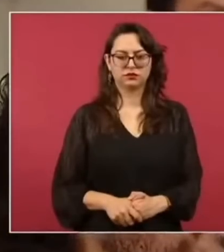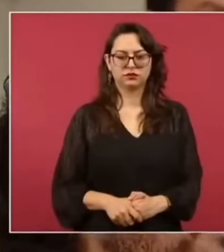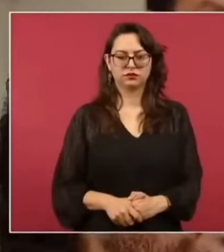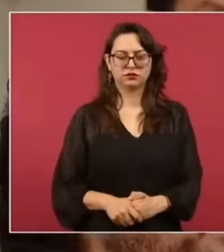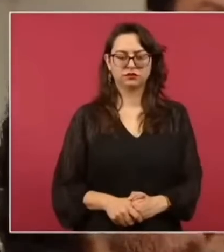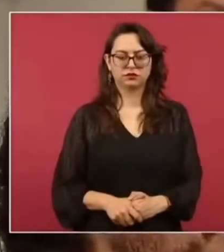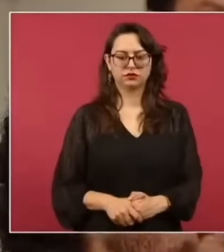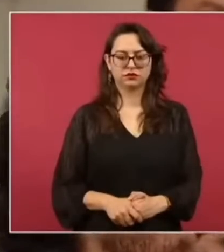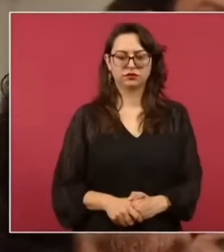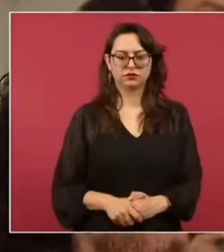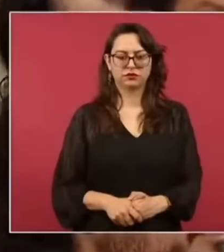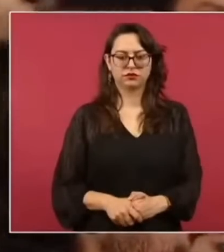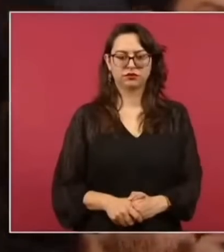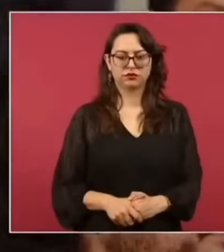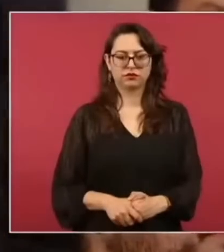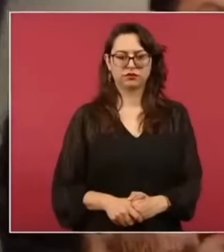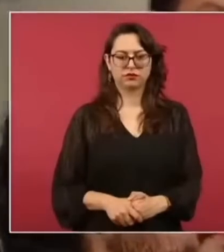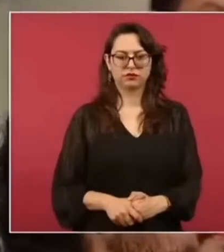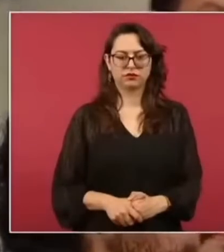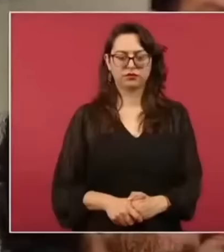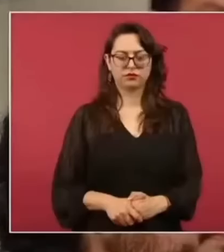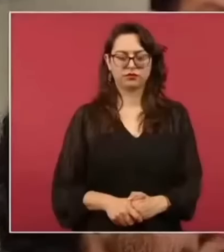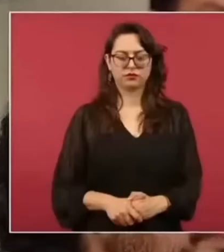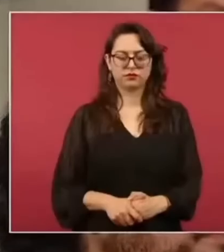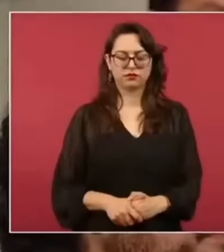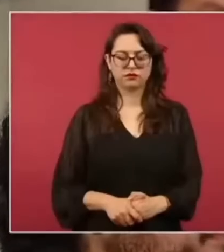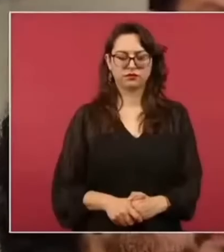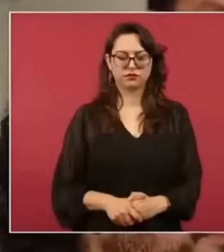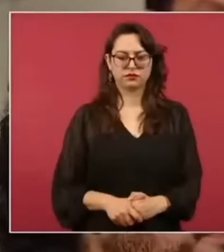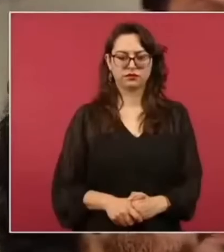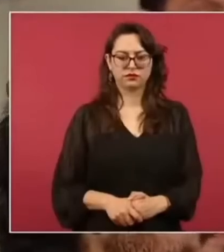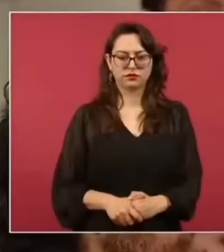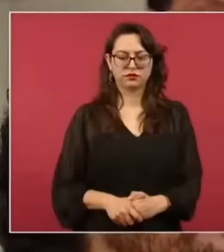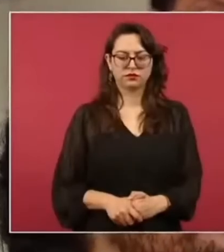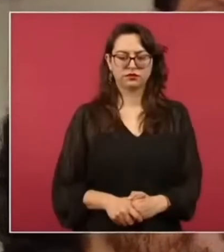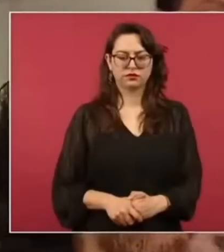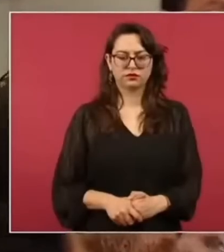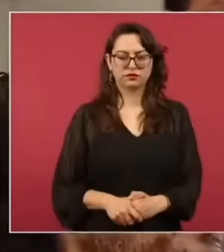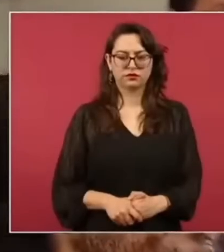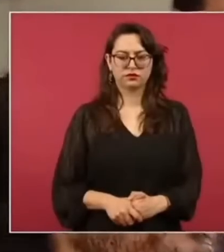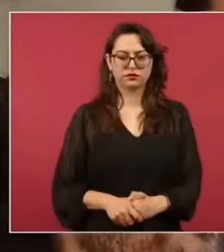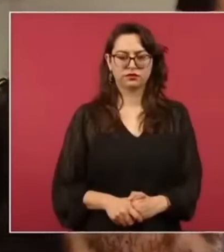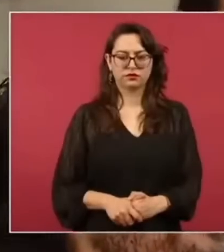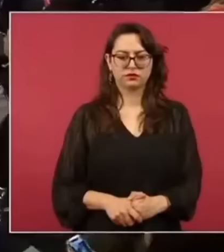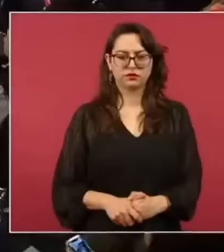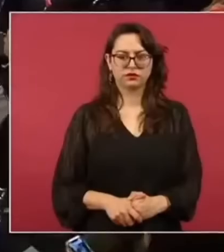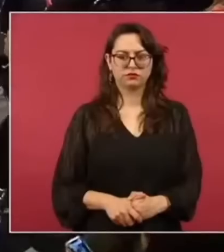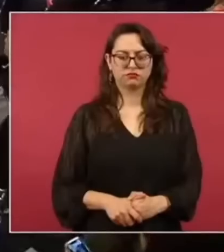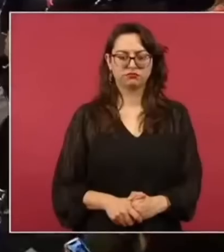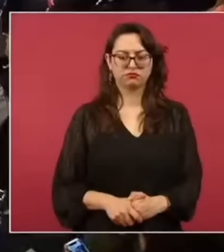has had on the Mexican people and what should the U.S. be doing to address this?